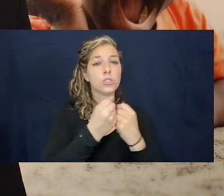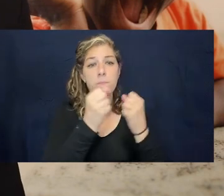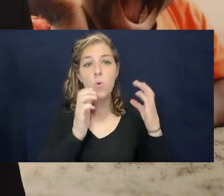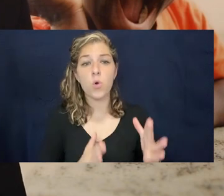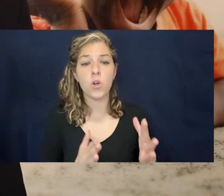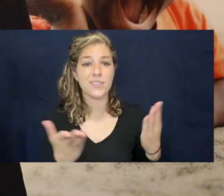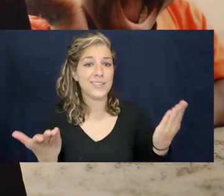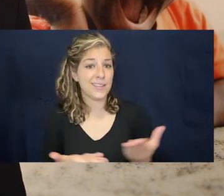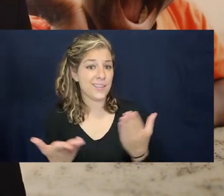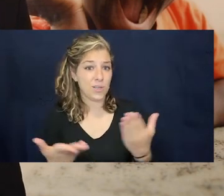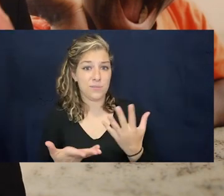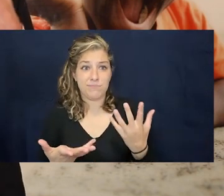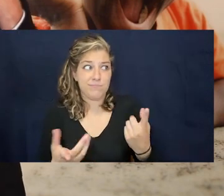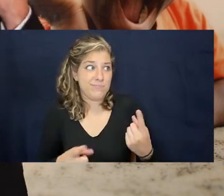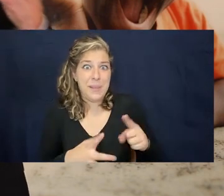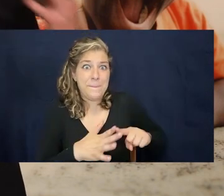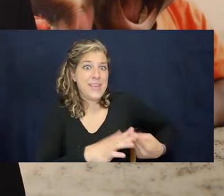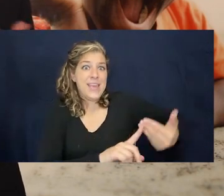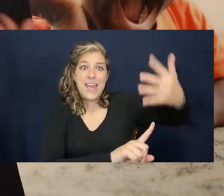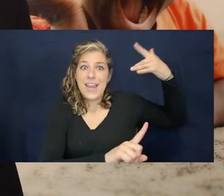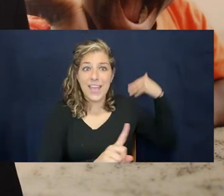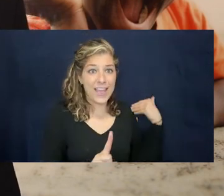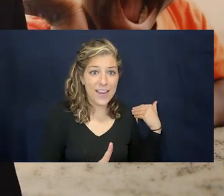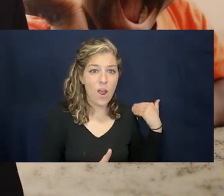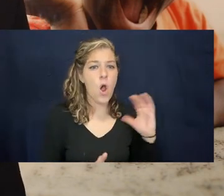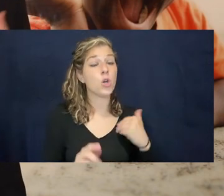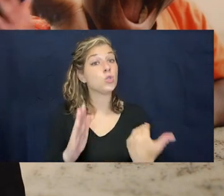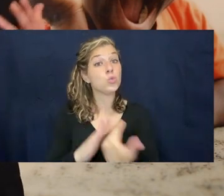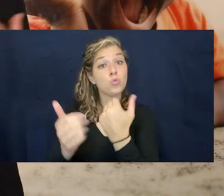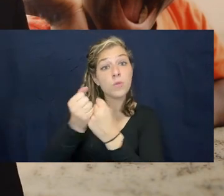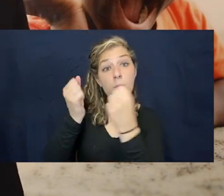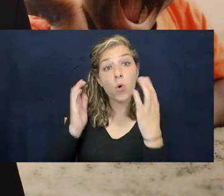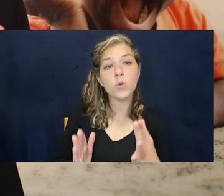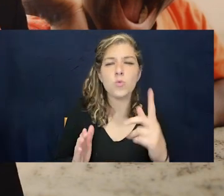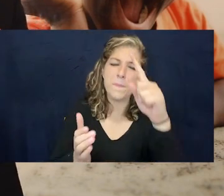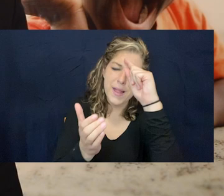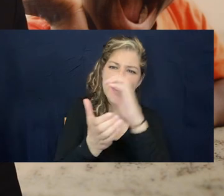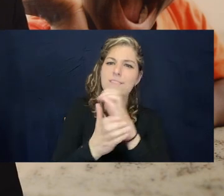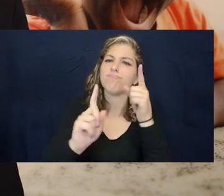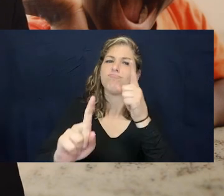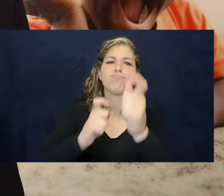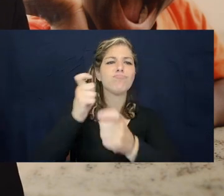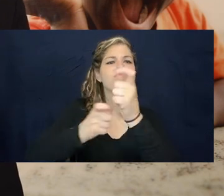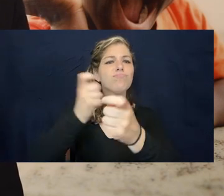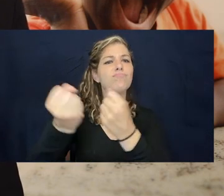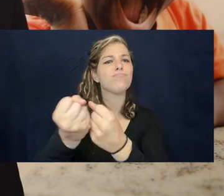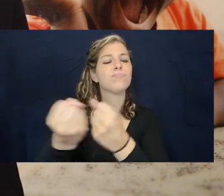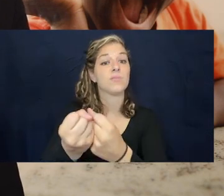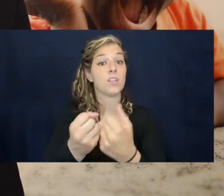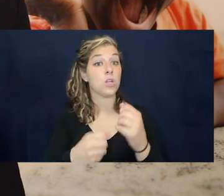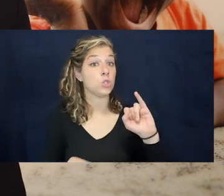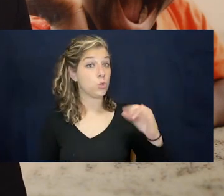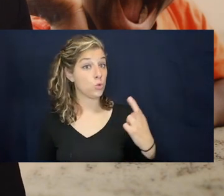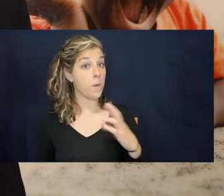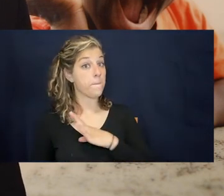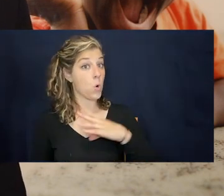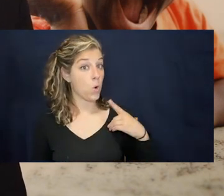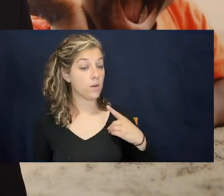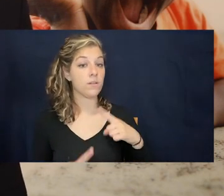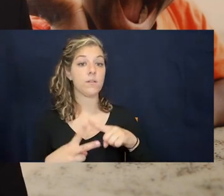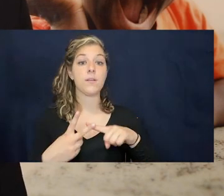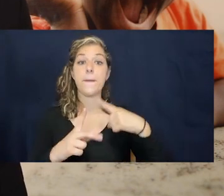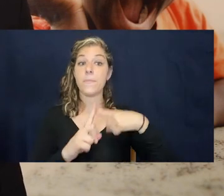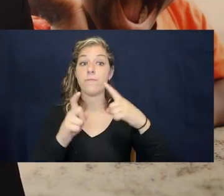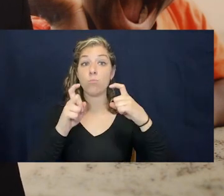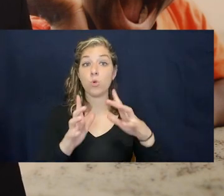generous supporters that have been here with us since the very beginning, our new supporters who believe in our mission, our newly formed junior board,